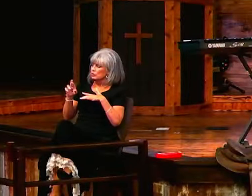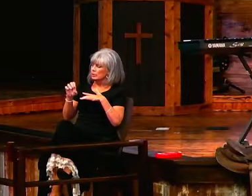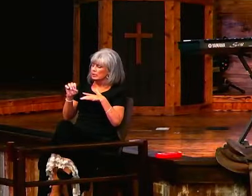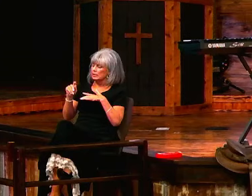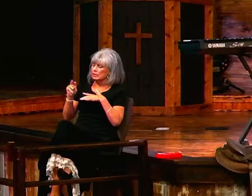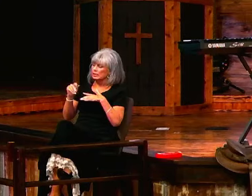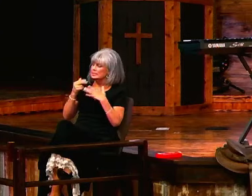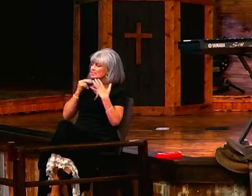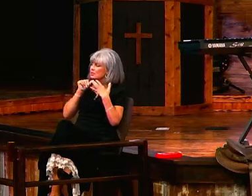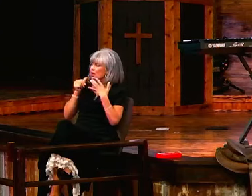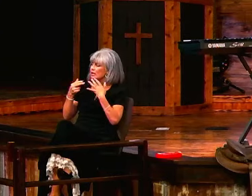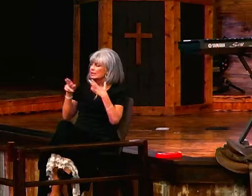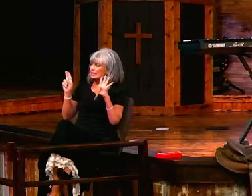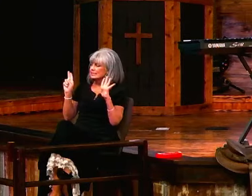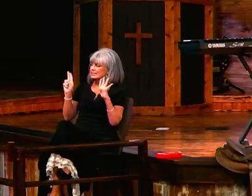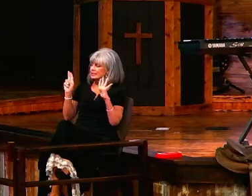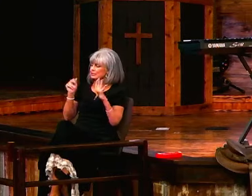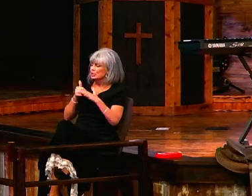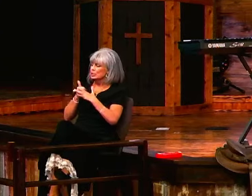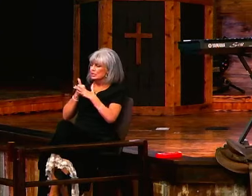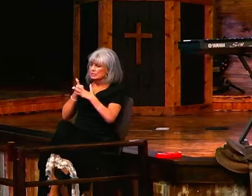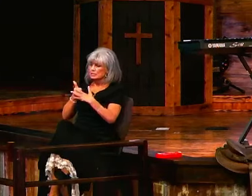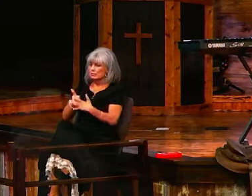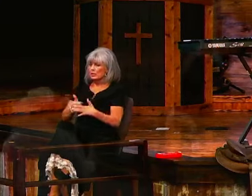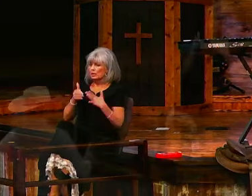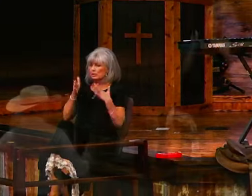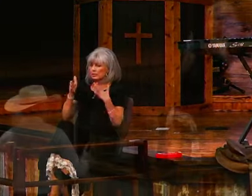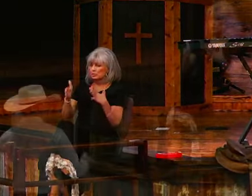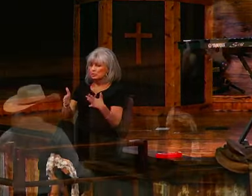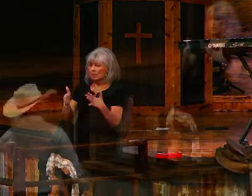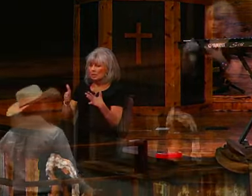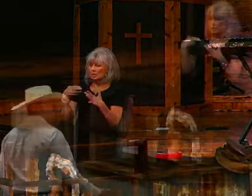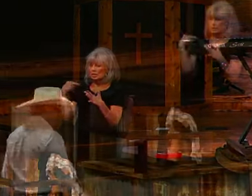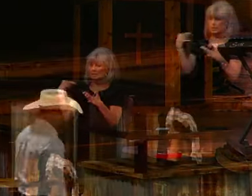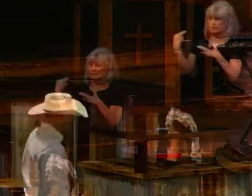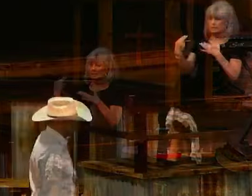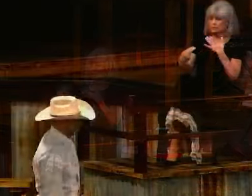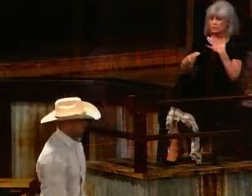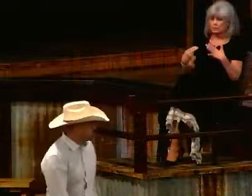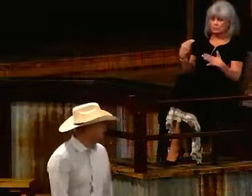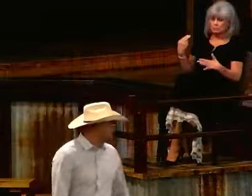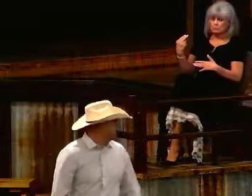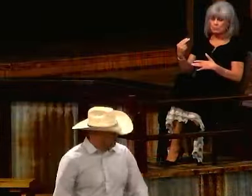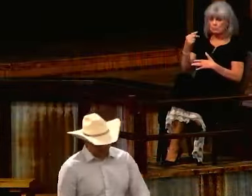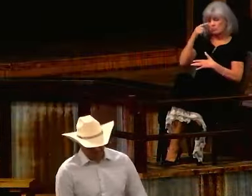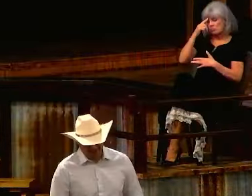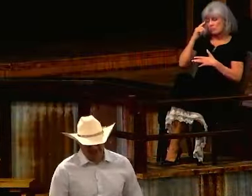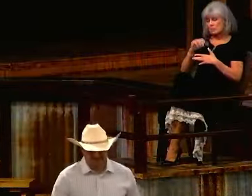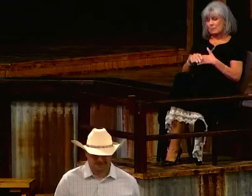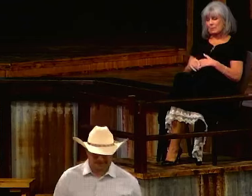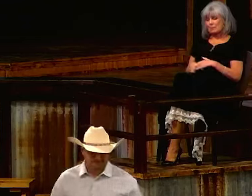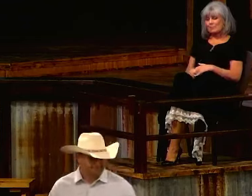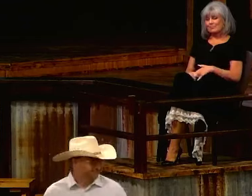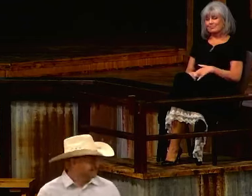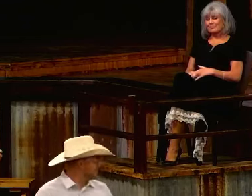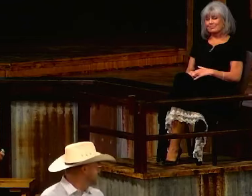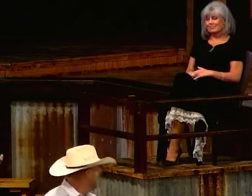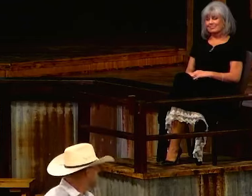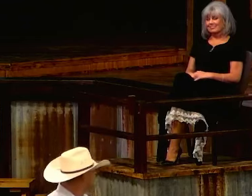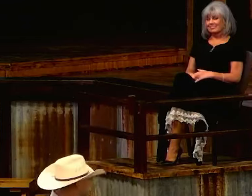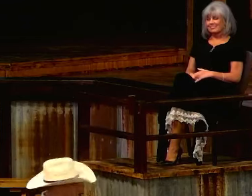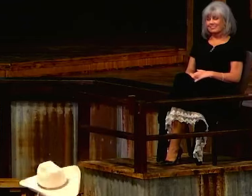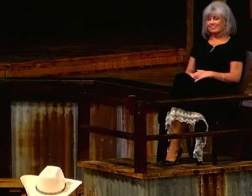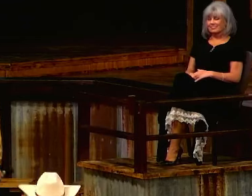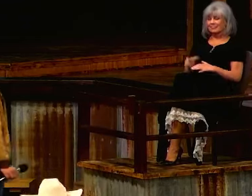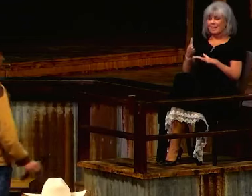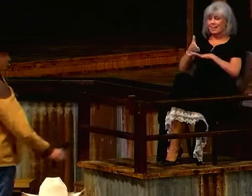It is following the trail of history as to why it happened. Right after service. You can ask anything after